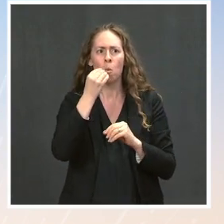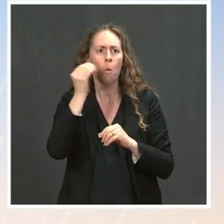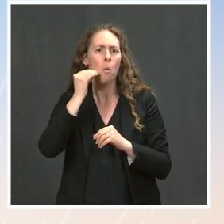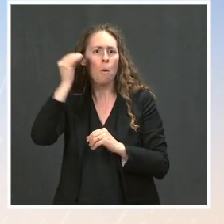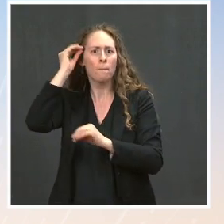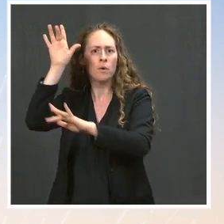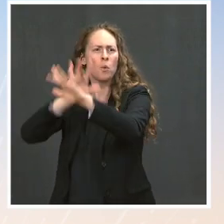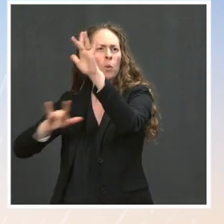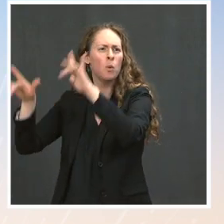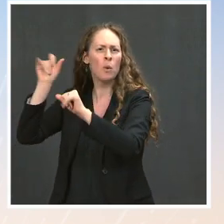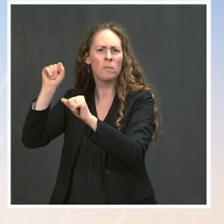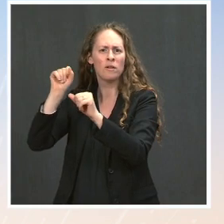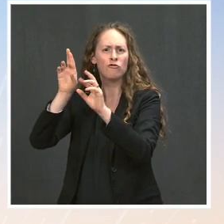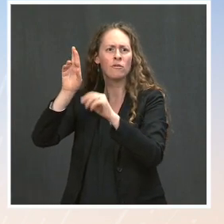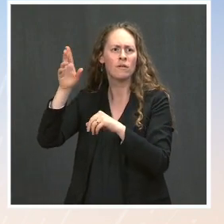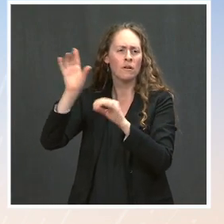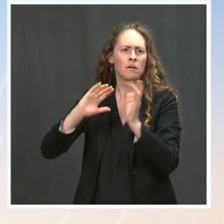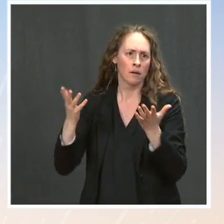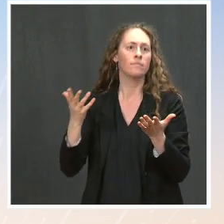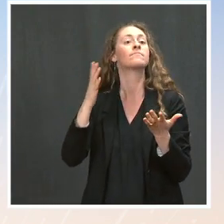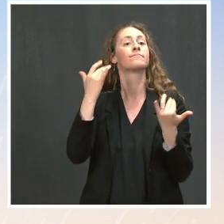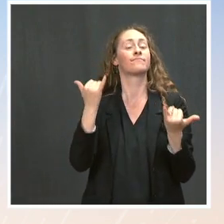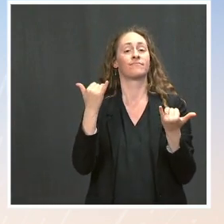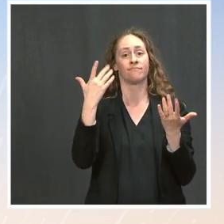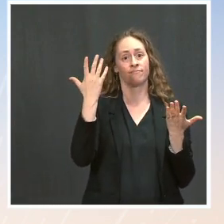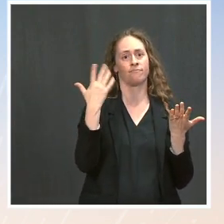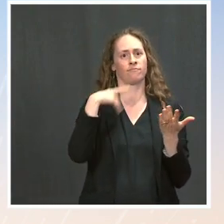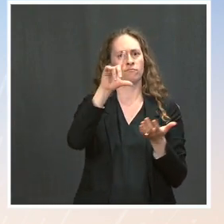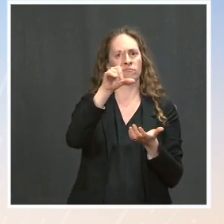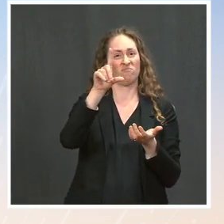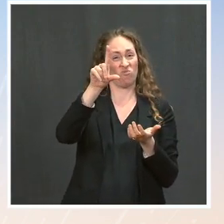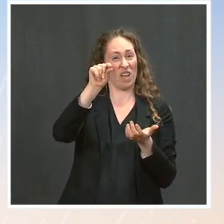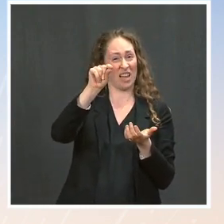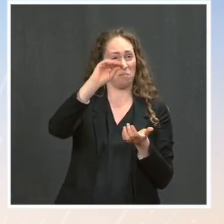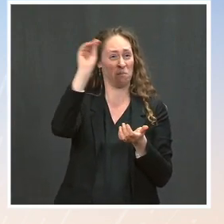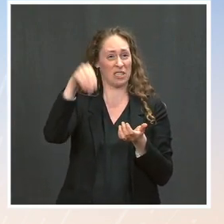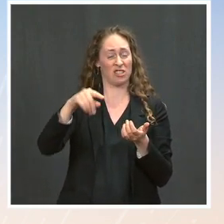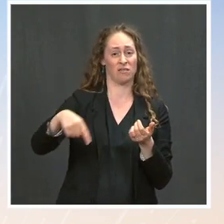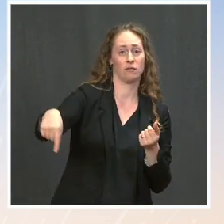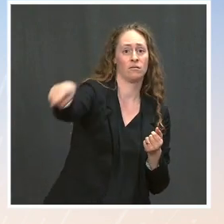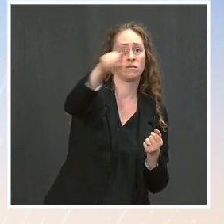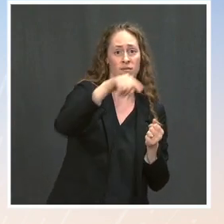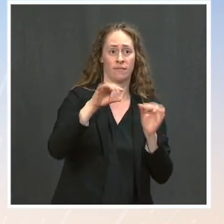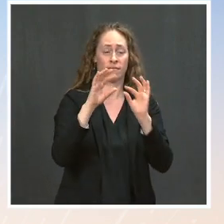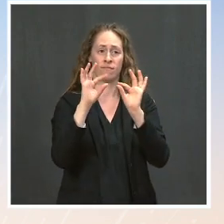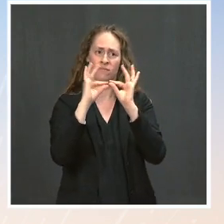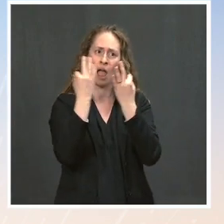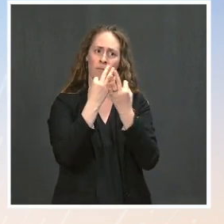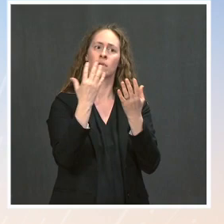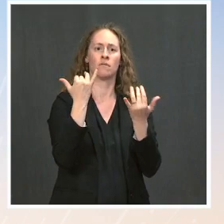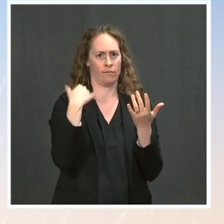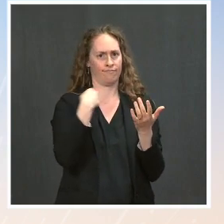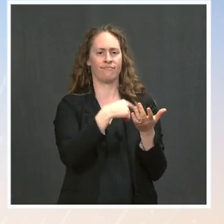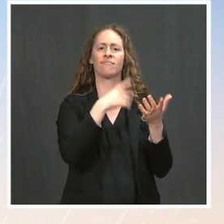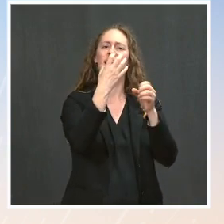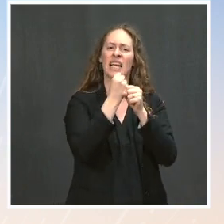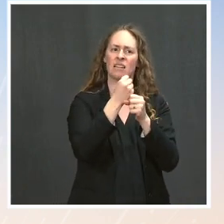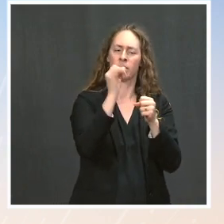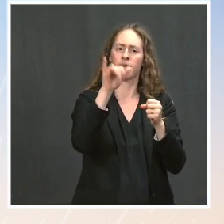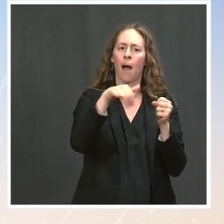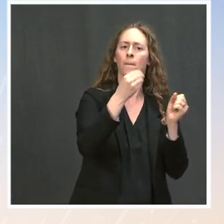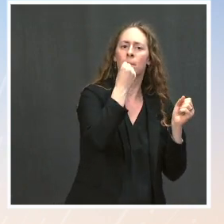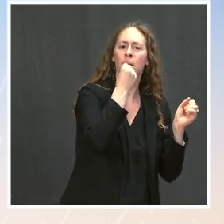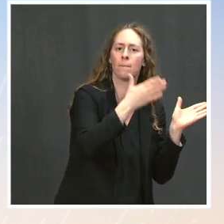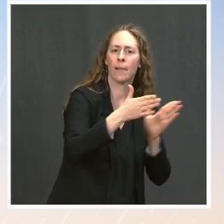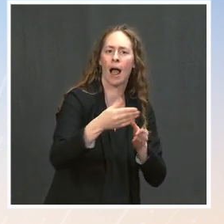year. Children are eligible for this program if they are eligible to receive free or reduced price meals during the school year, or if they are under age